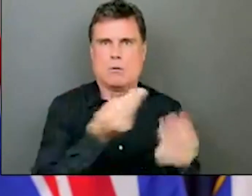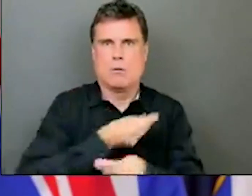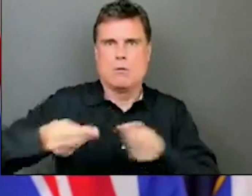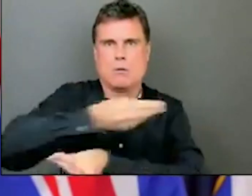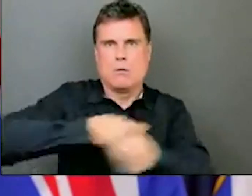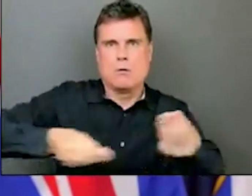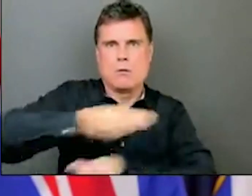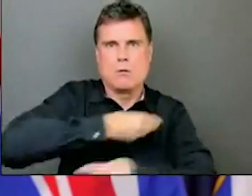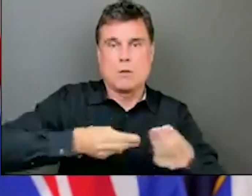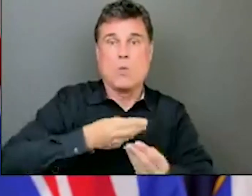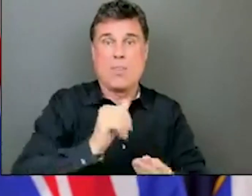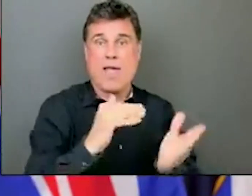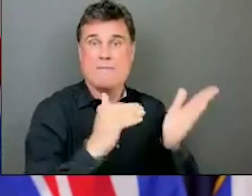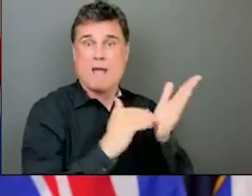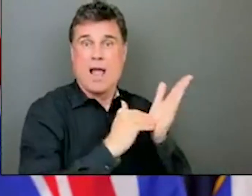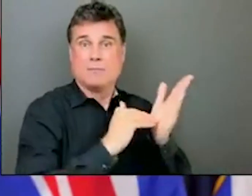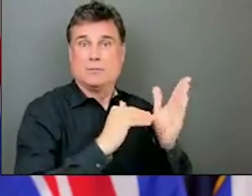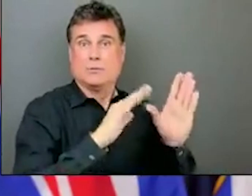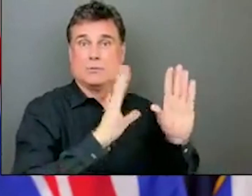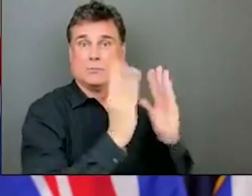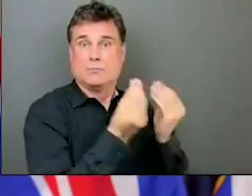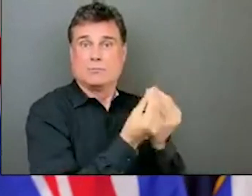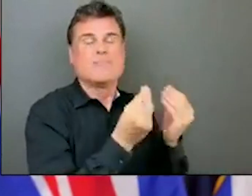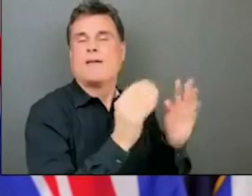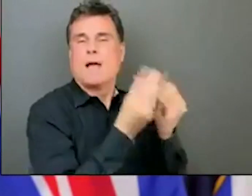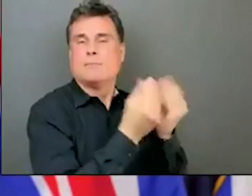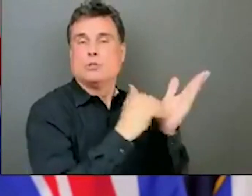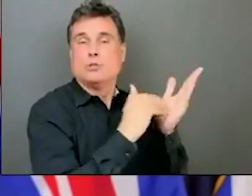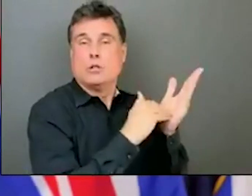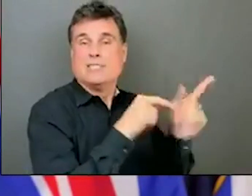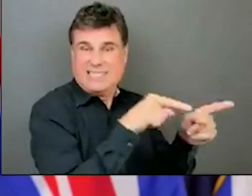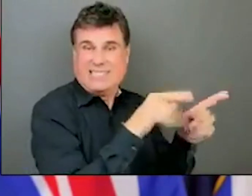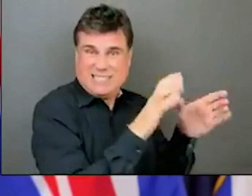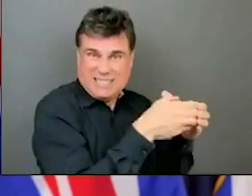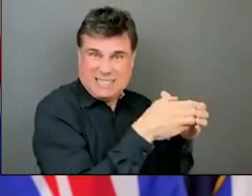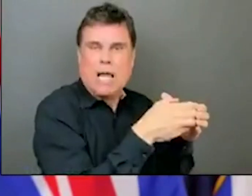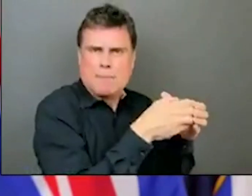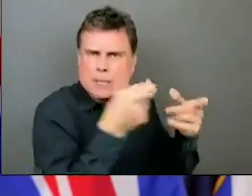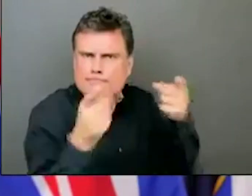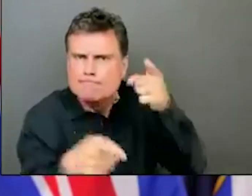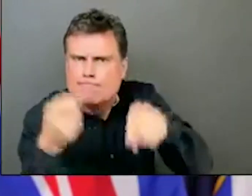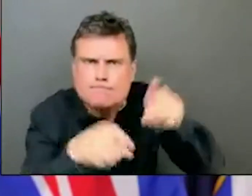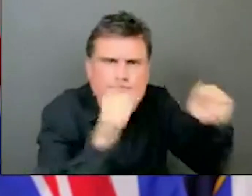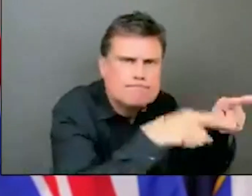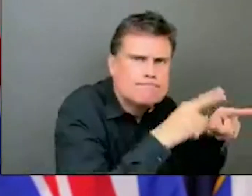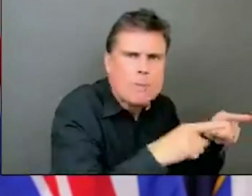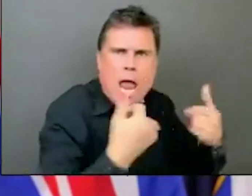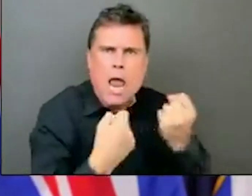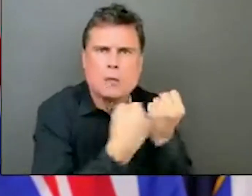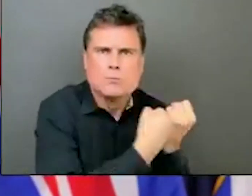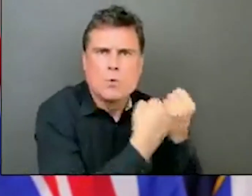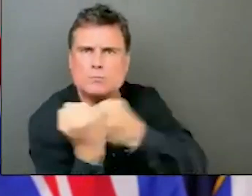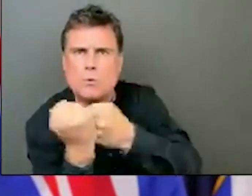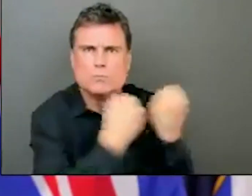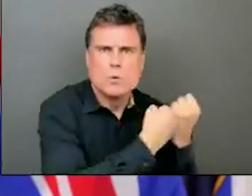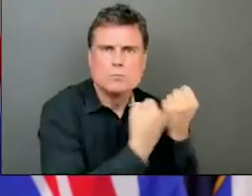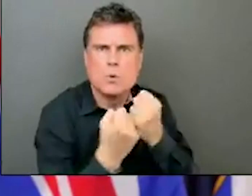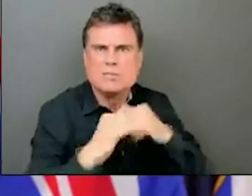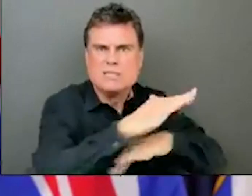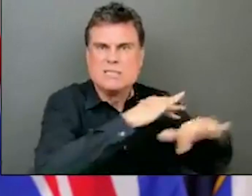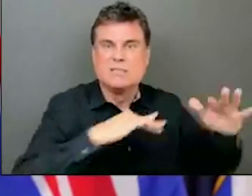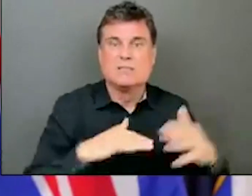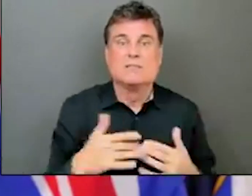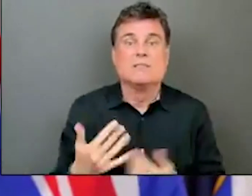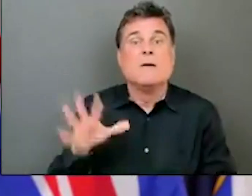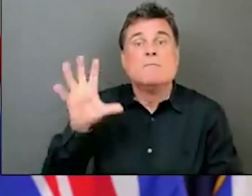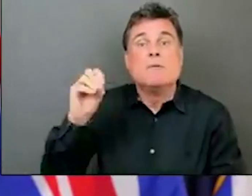come from local divisions of family practice. So this involves working with doctors, and we've succeeded in doing this in